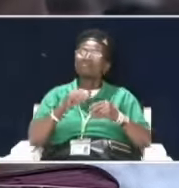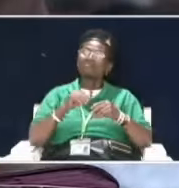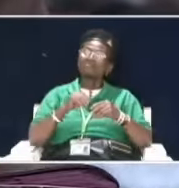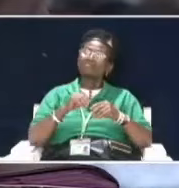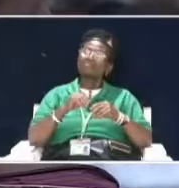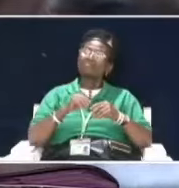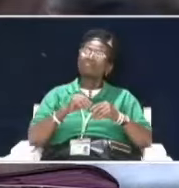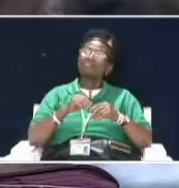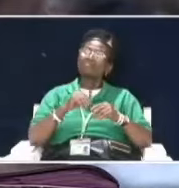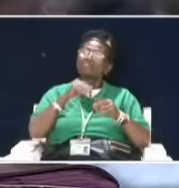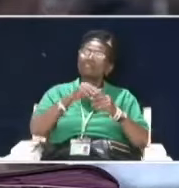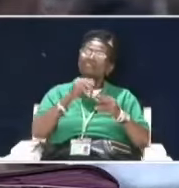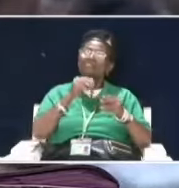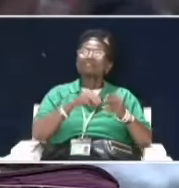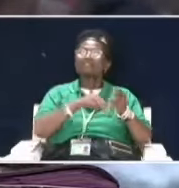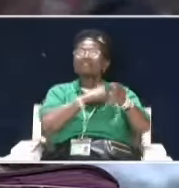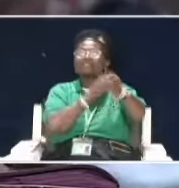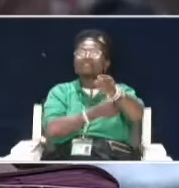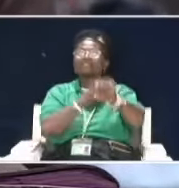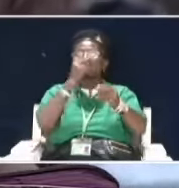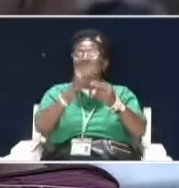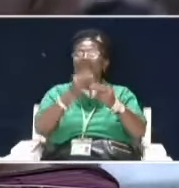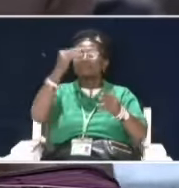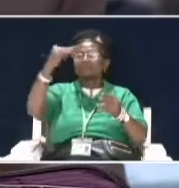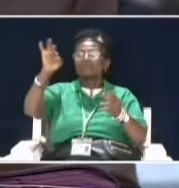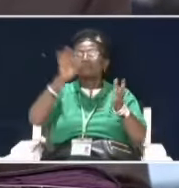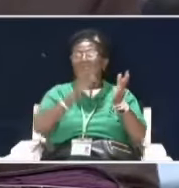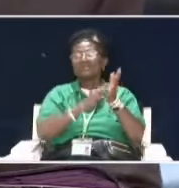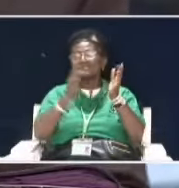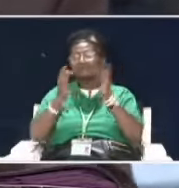In the mighty name of Jesus,